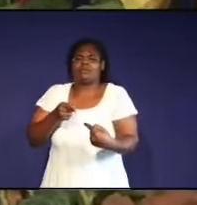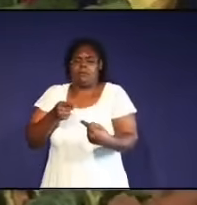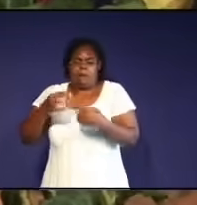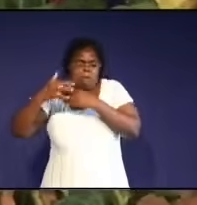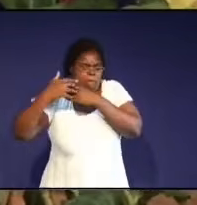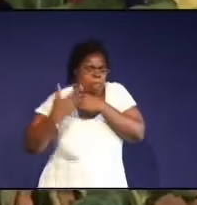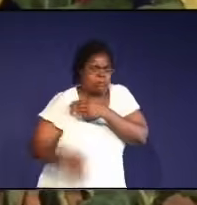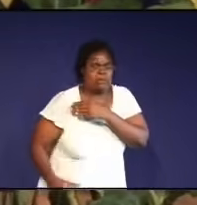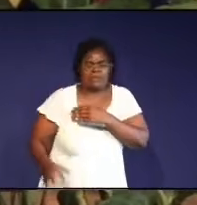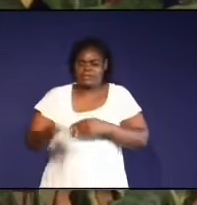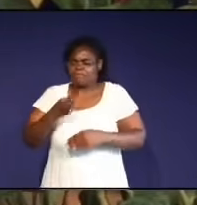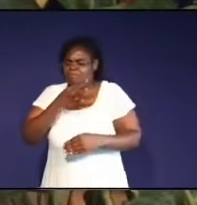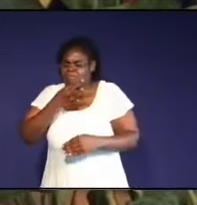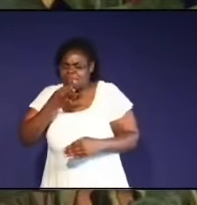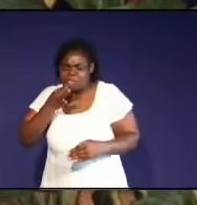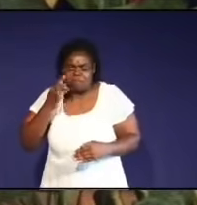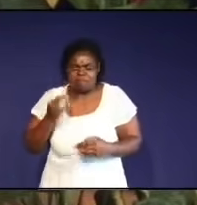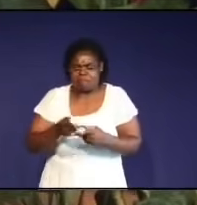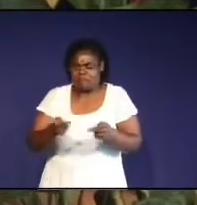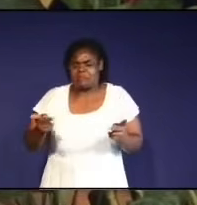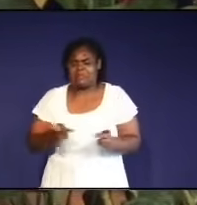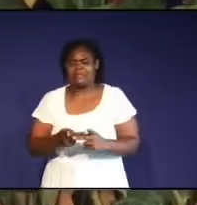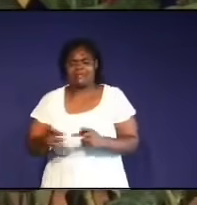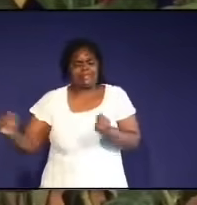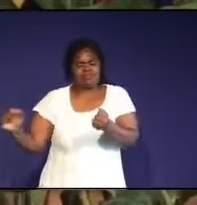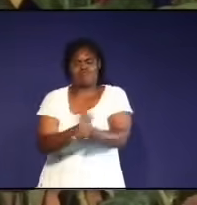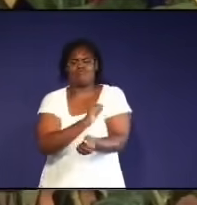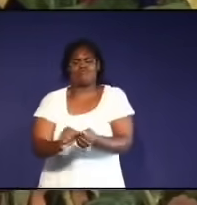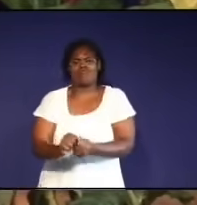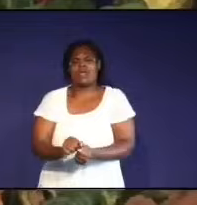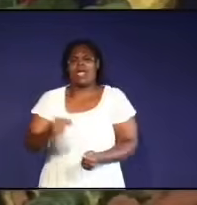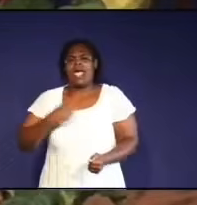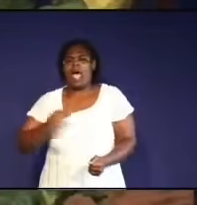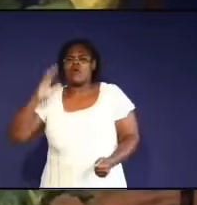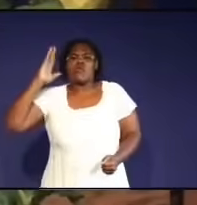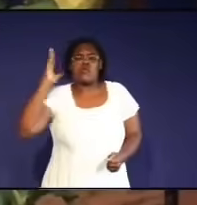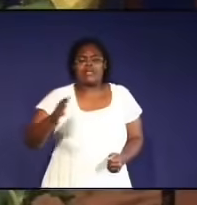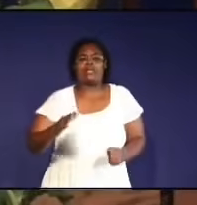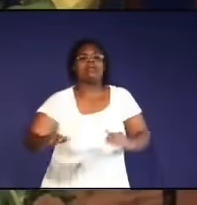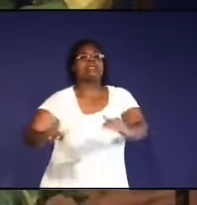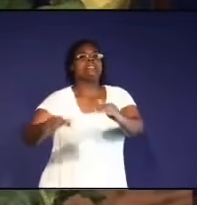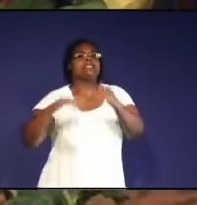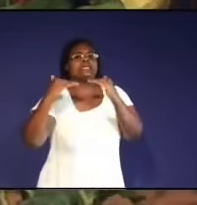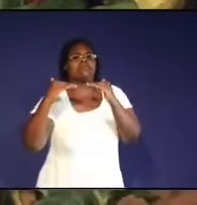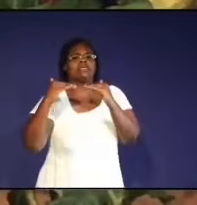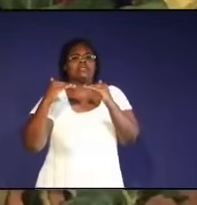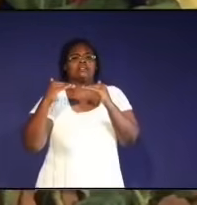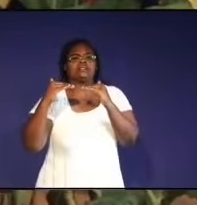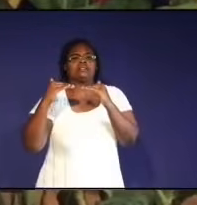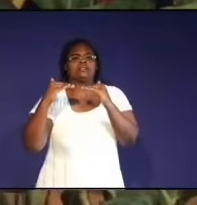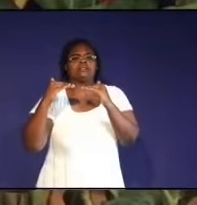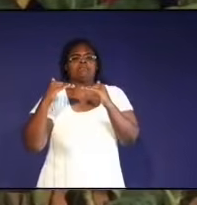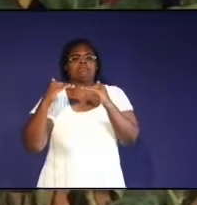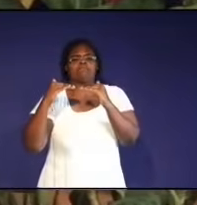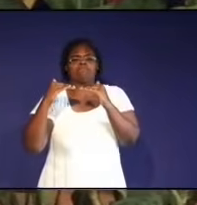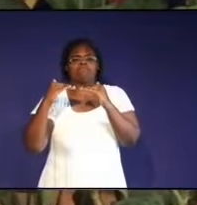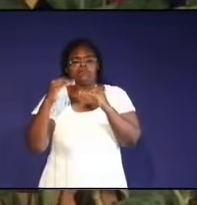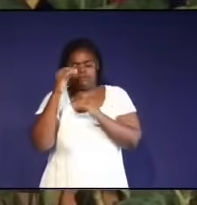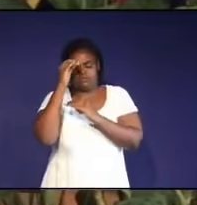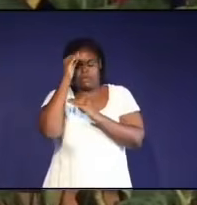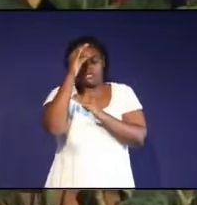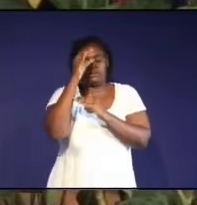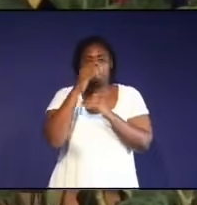bloodshed, famine, and destruction, albeit limited in particular scope and